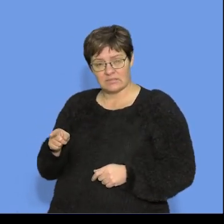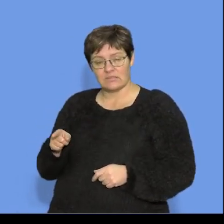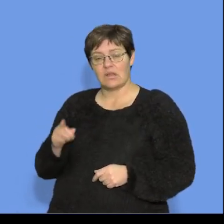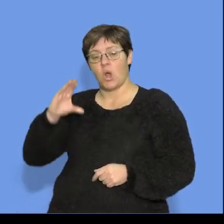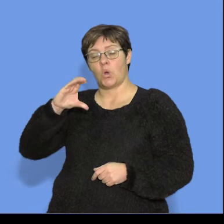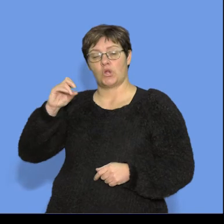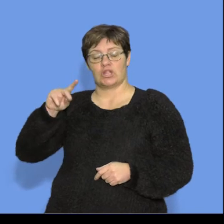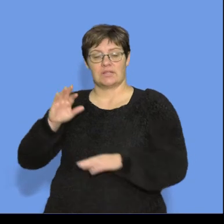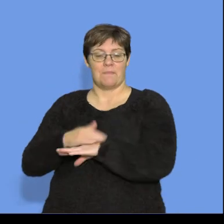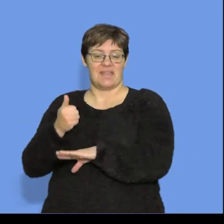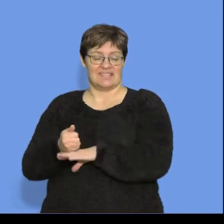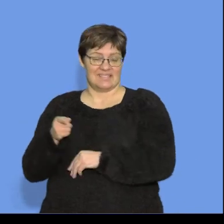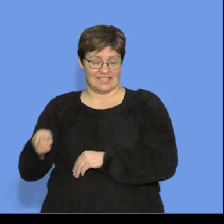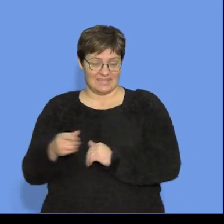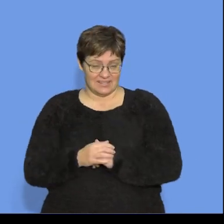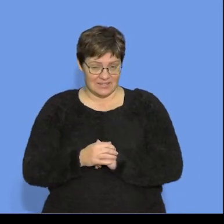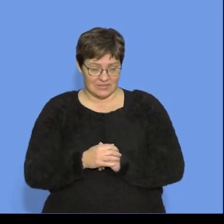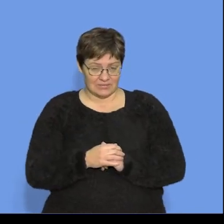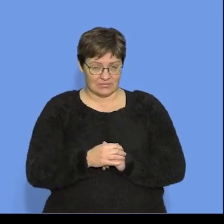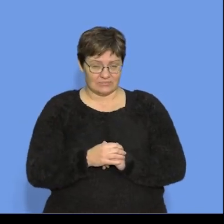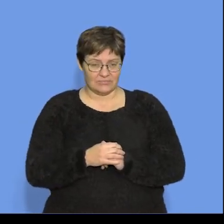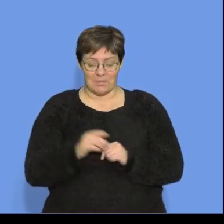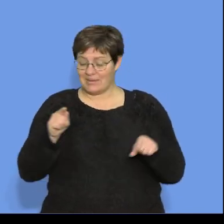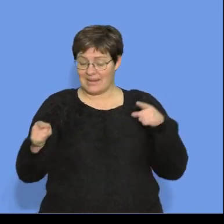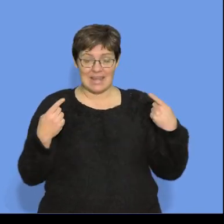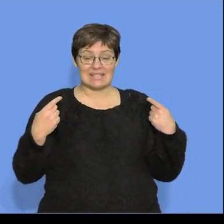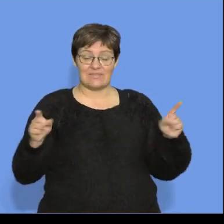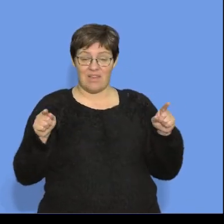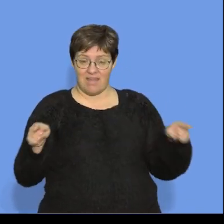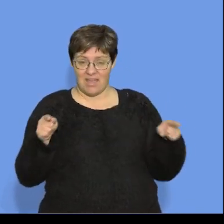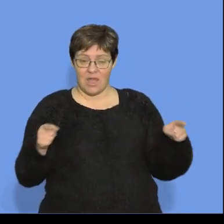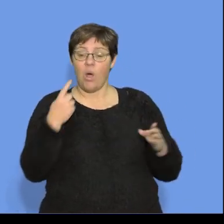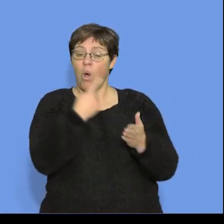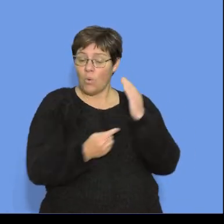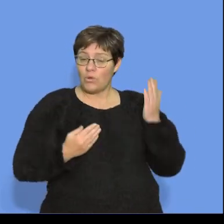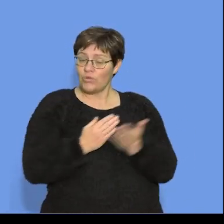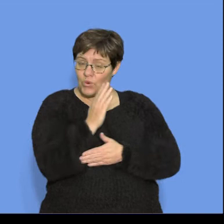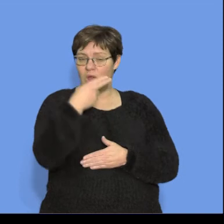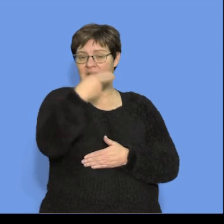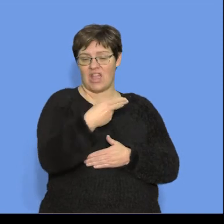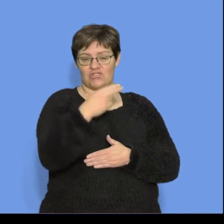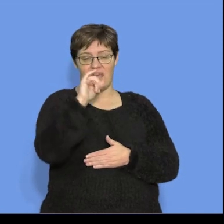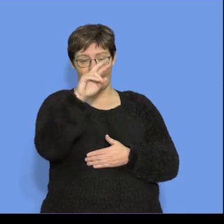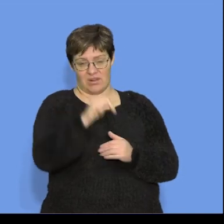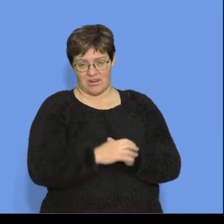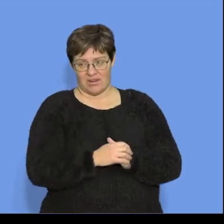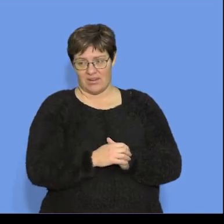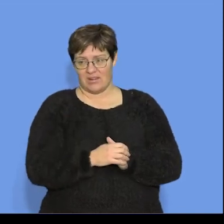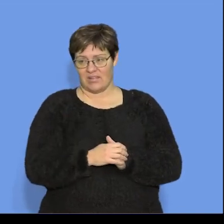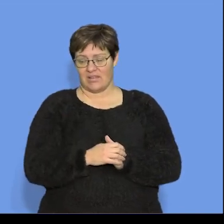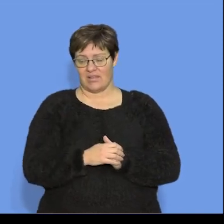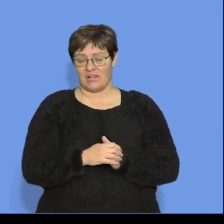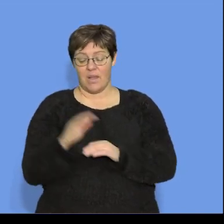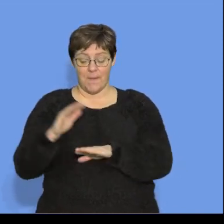conjugate base. Notice that they differ only by the hydrogen ion. Now, for